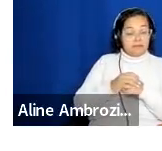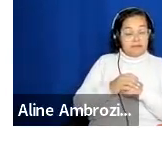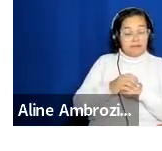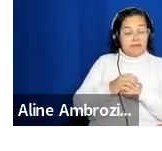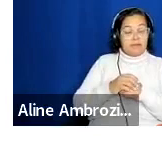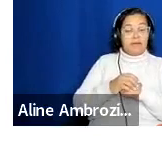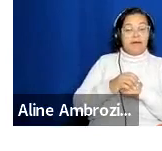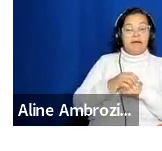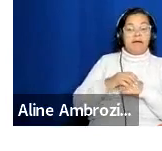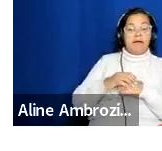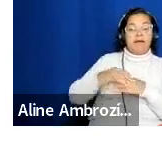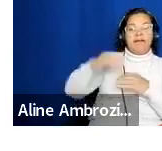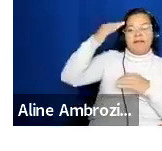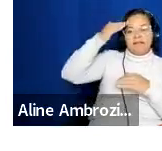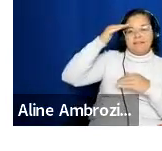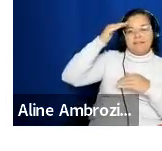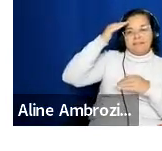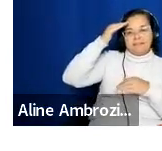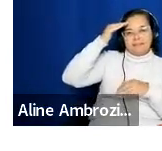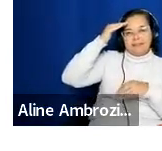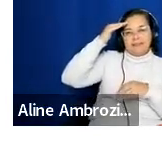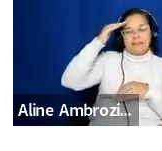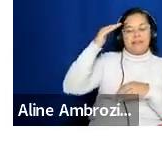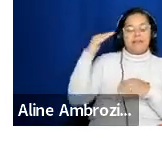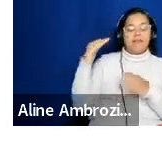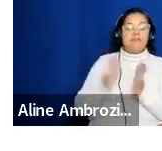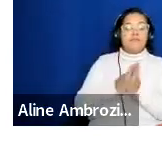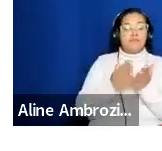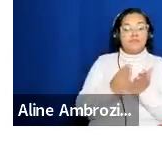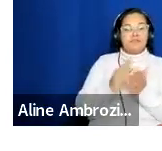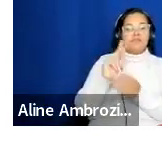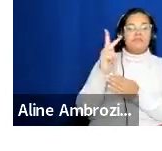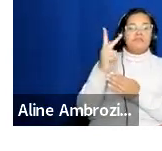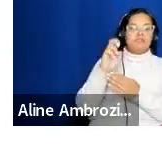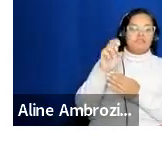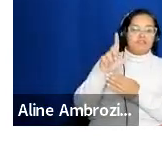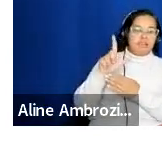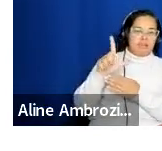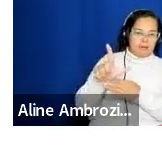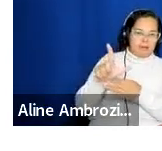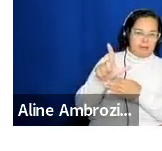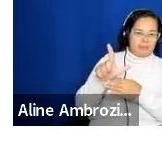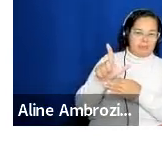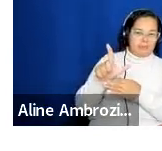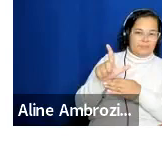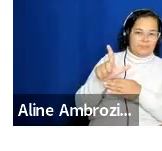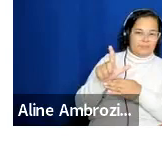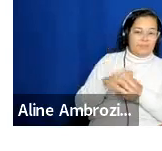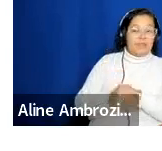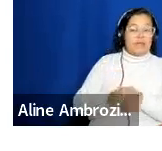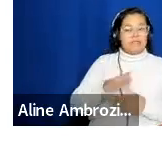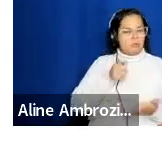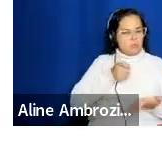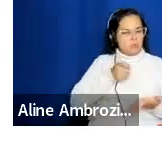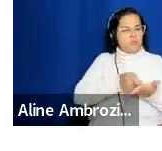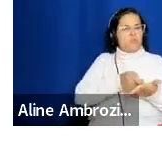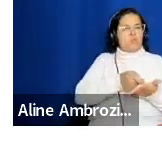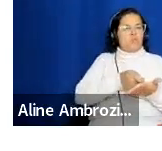but in no way was this some kind of imposition of an abstract